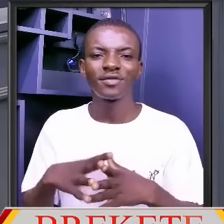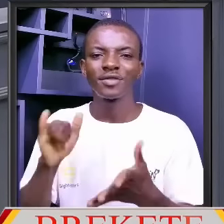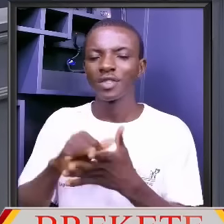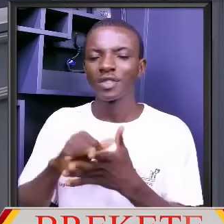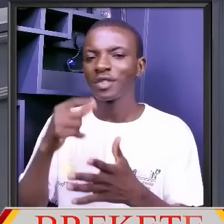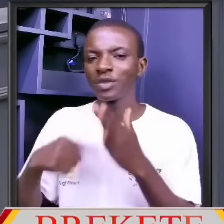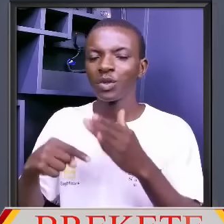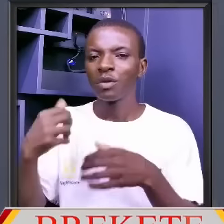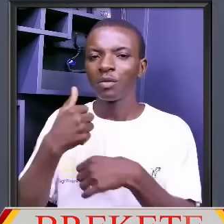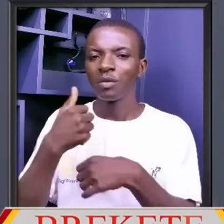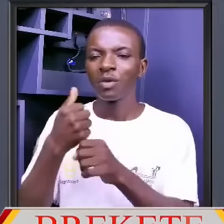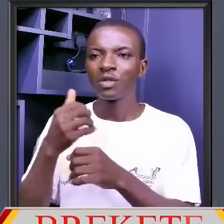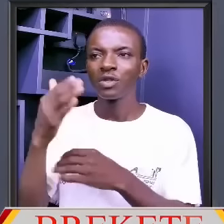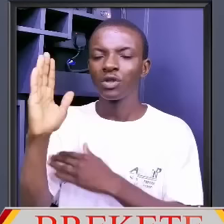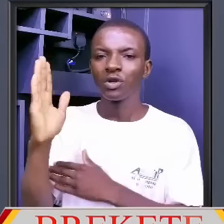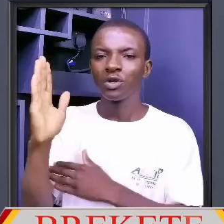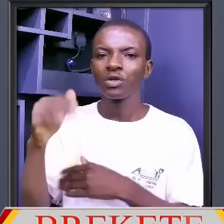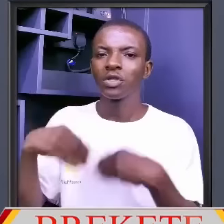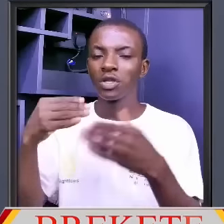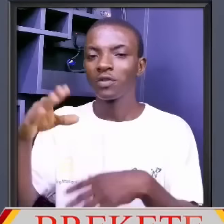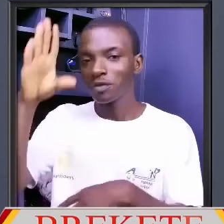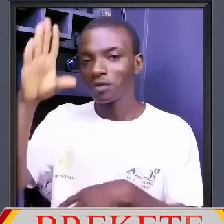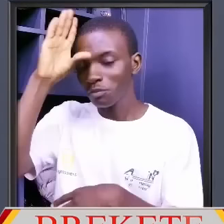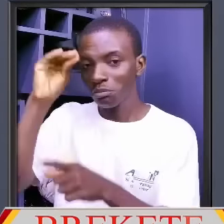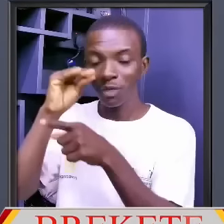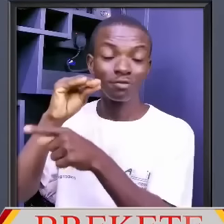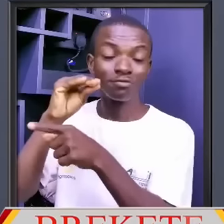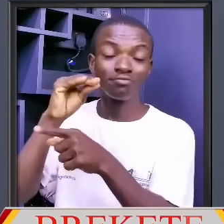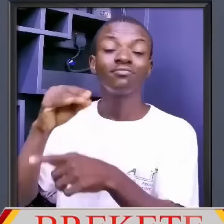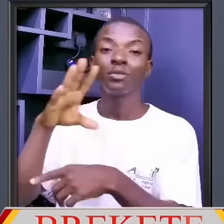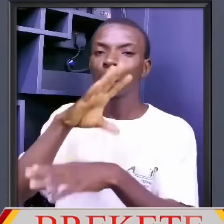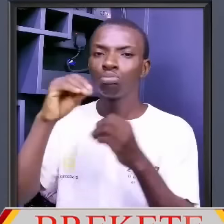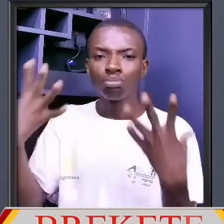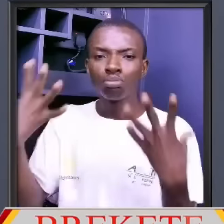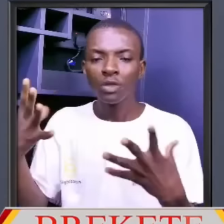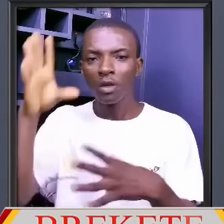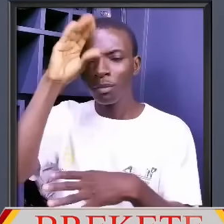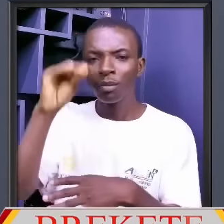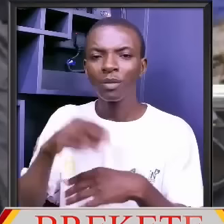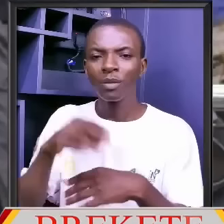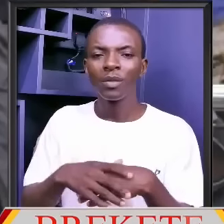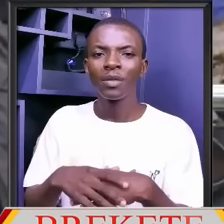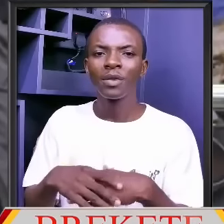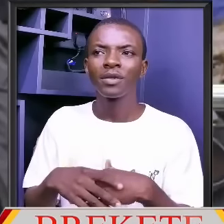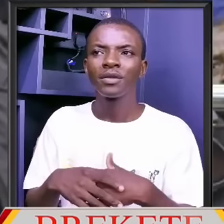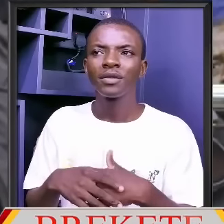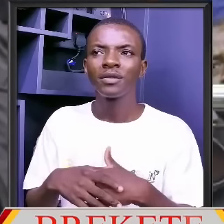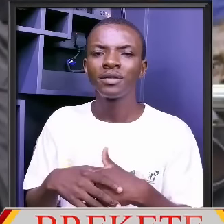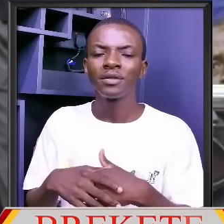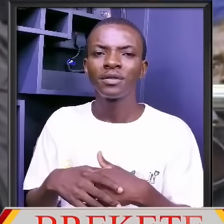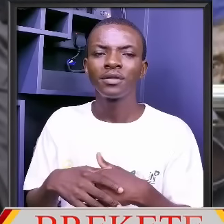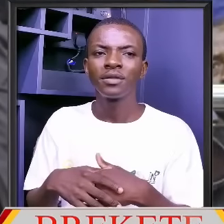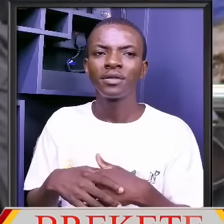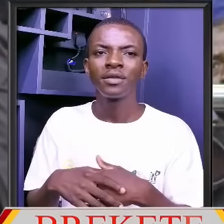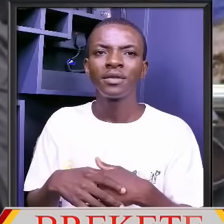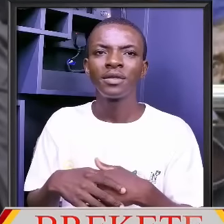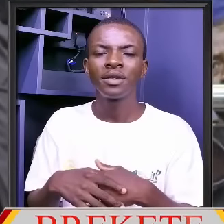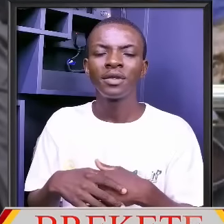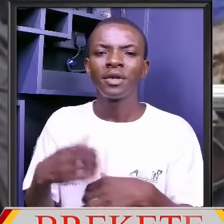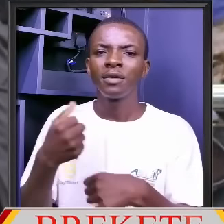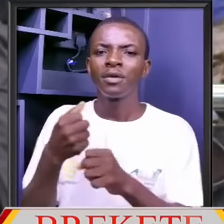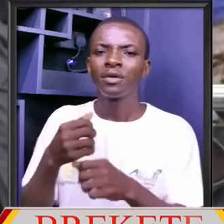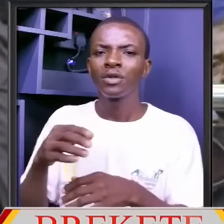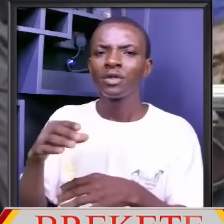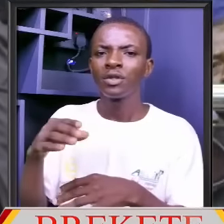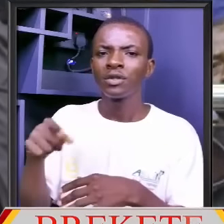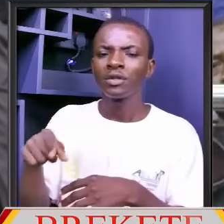Now waiting make God dash you this man be this man. Now waiting God that make waiting make